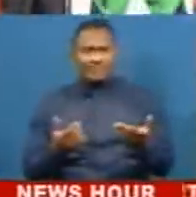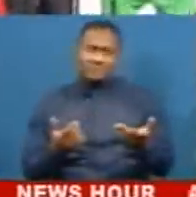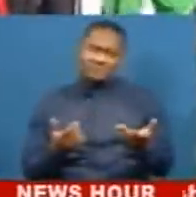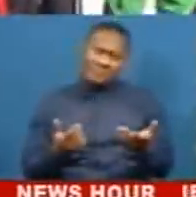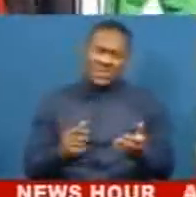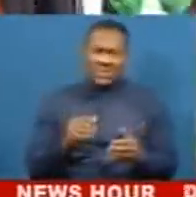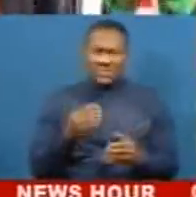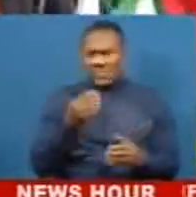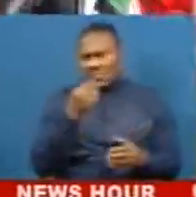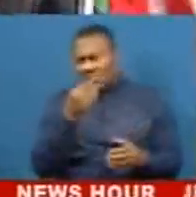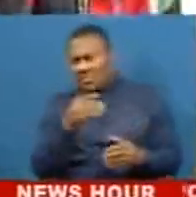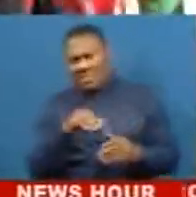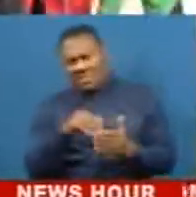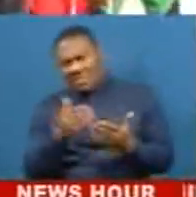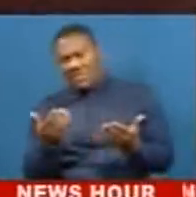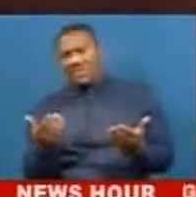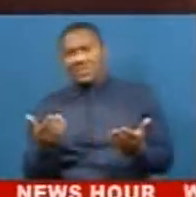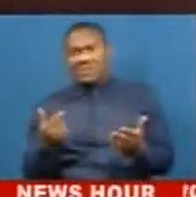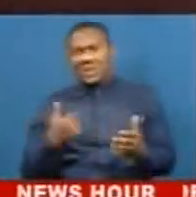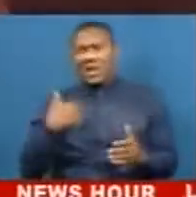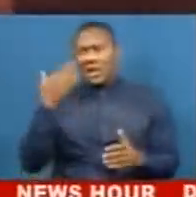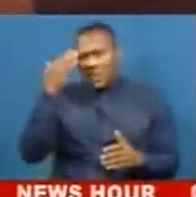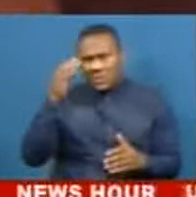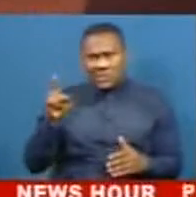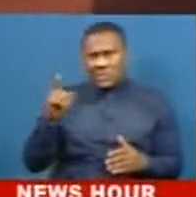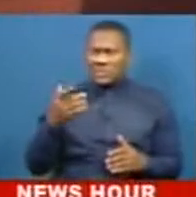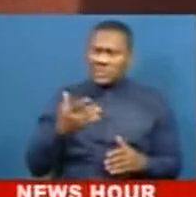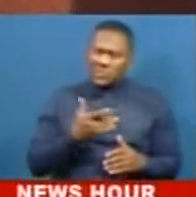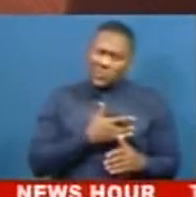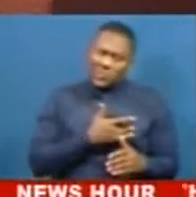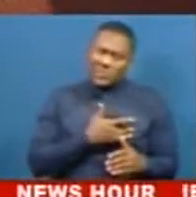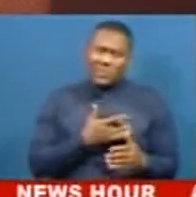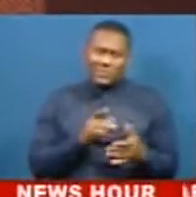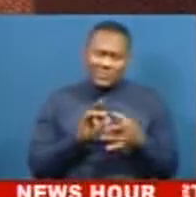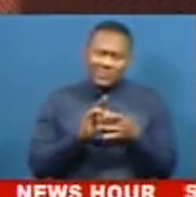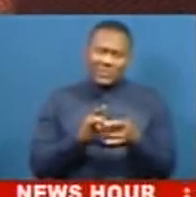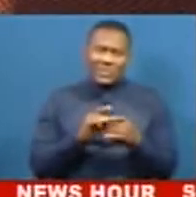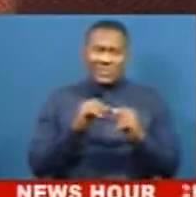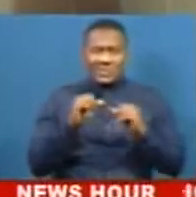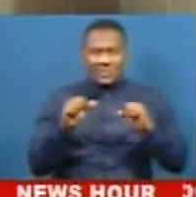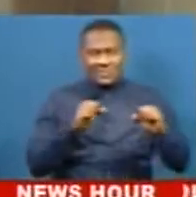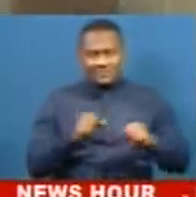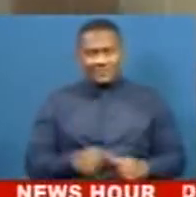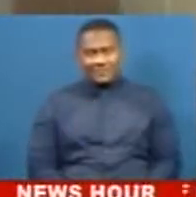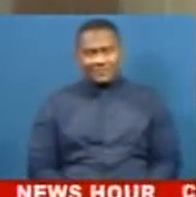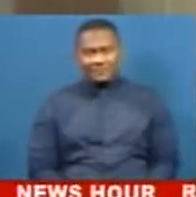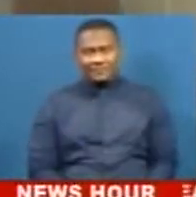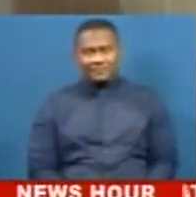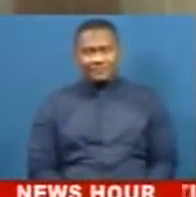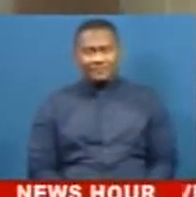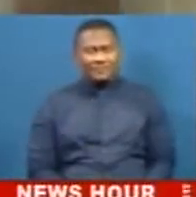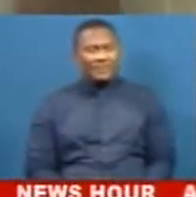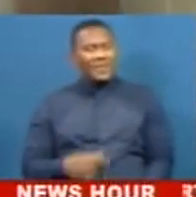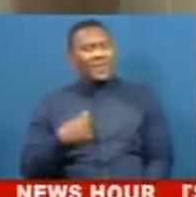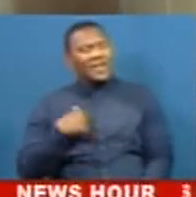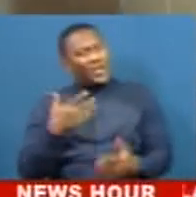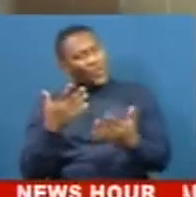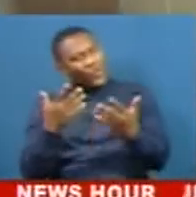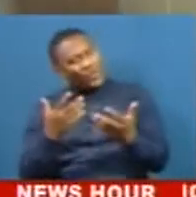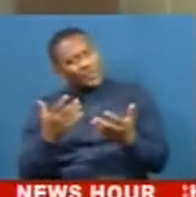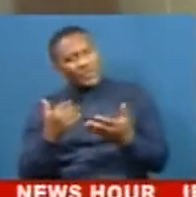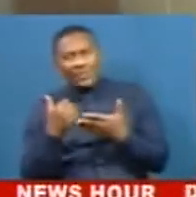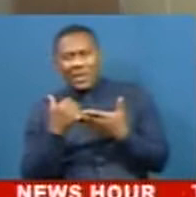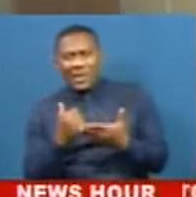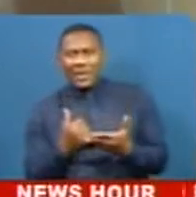some food items and the rest. So I know he has passion for the sports. Definitely, I want them to do something about this.